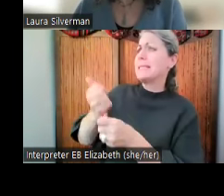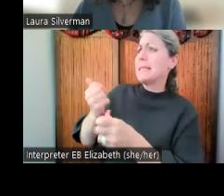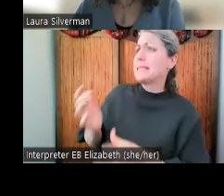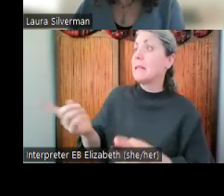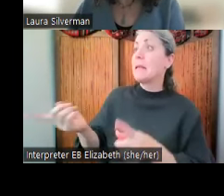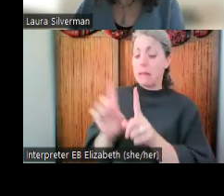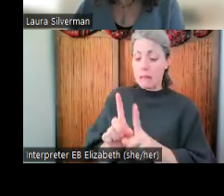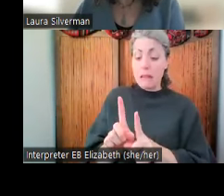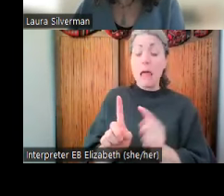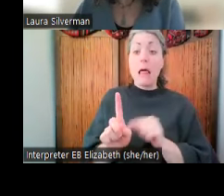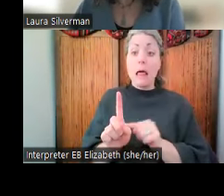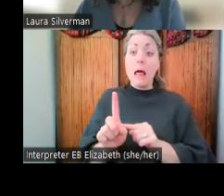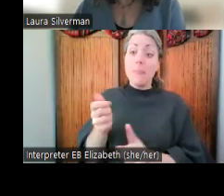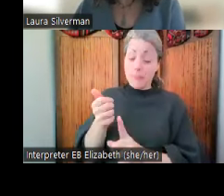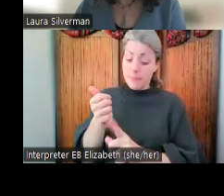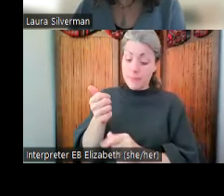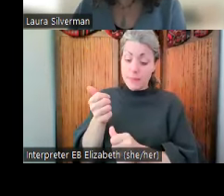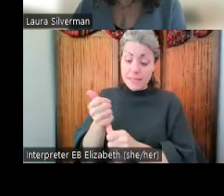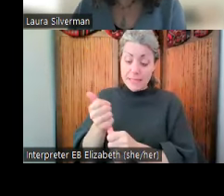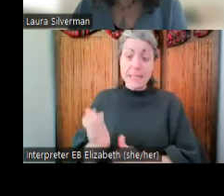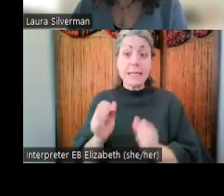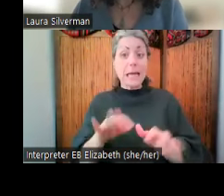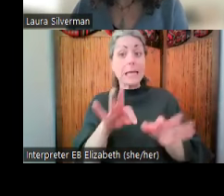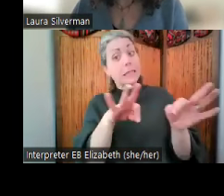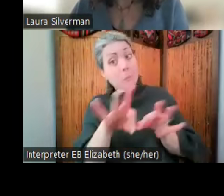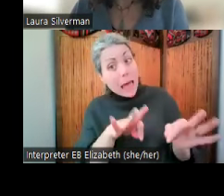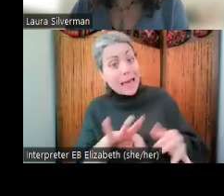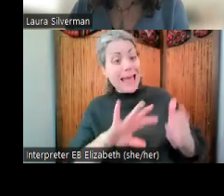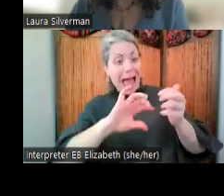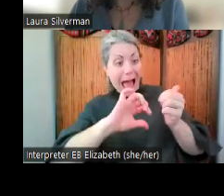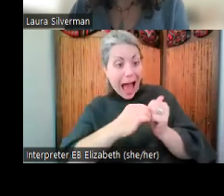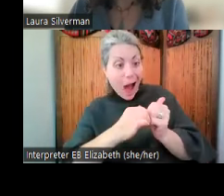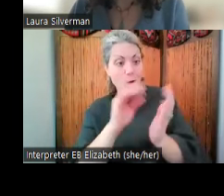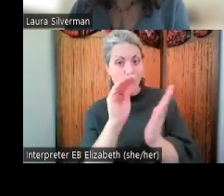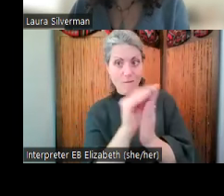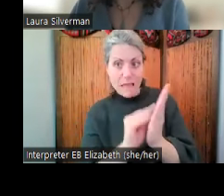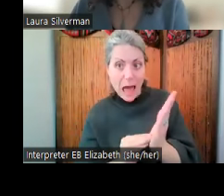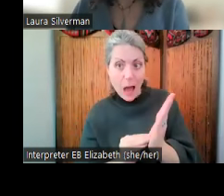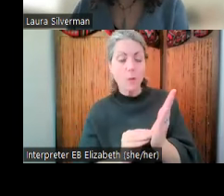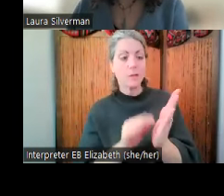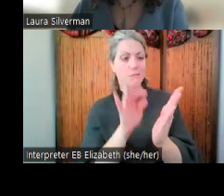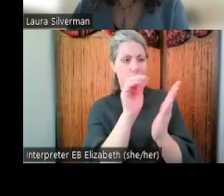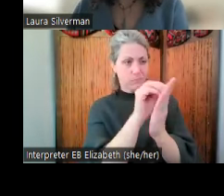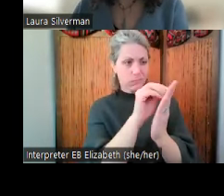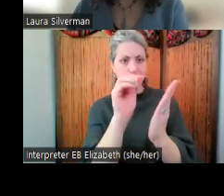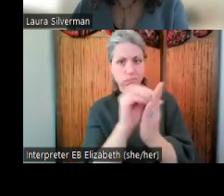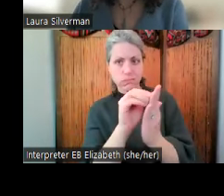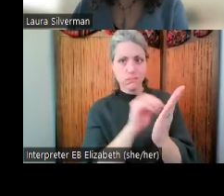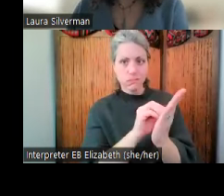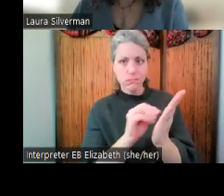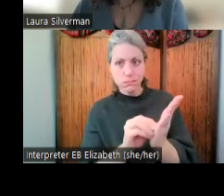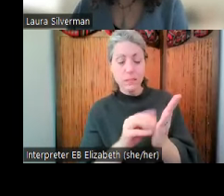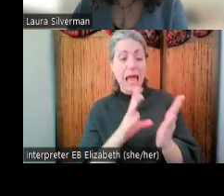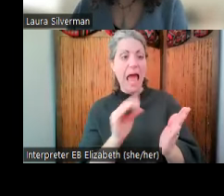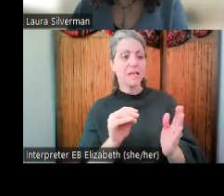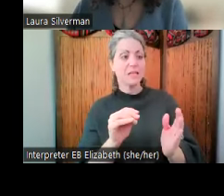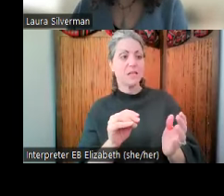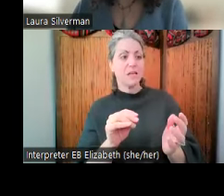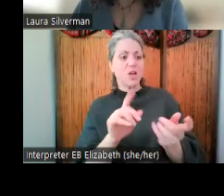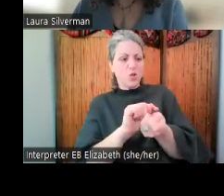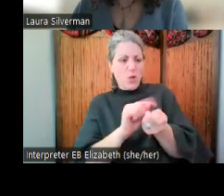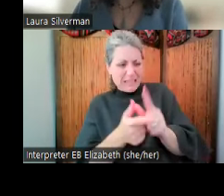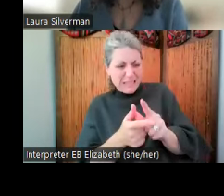explain instructions regarding how to fill out the ballot, reword language to ensure that it's accessible to the voter. They can